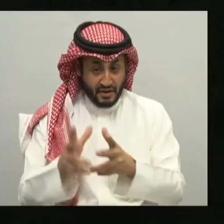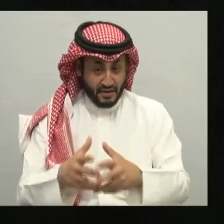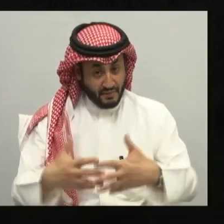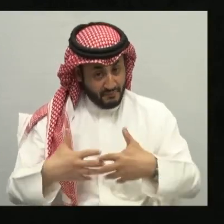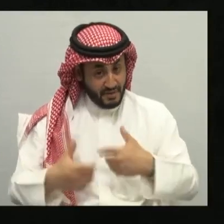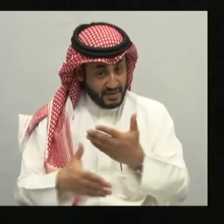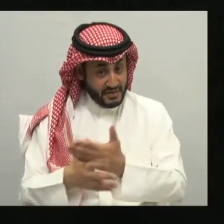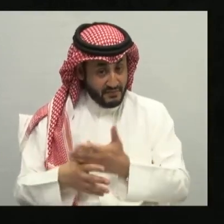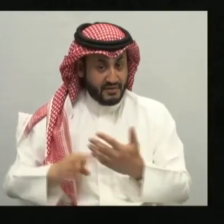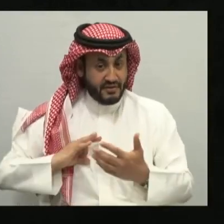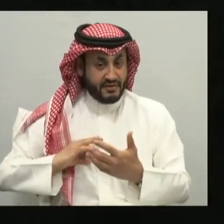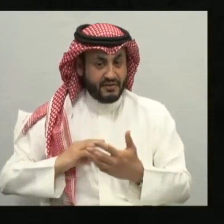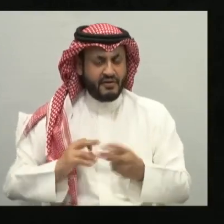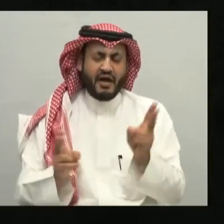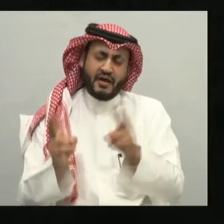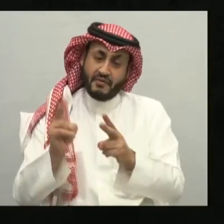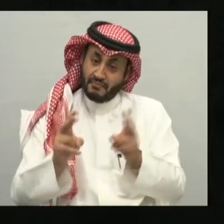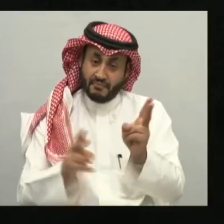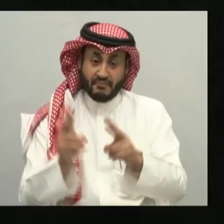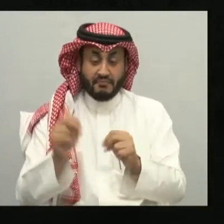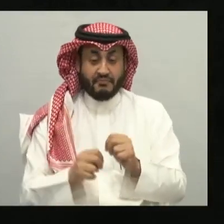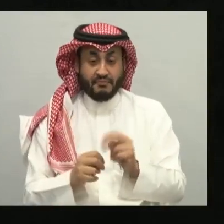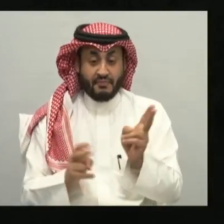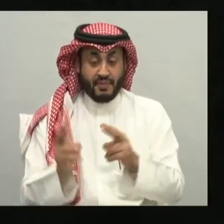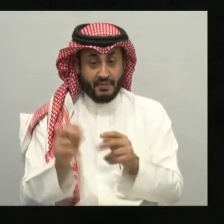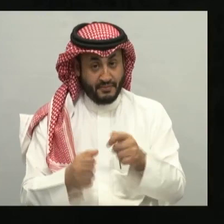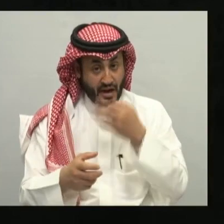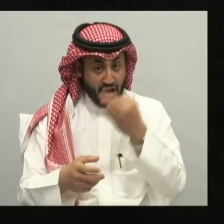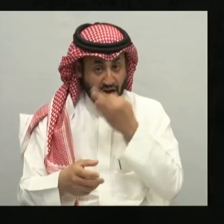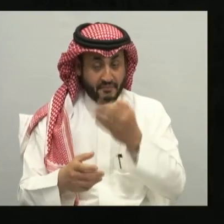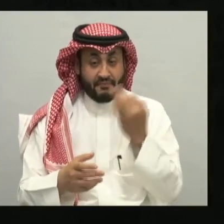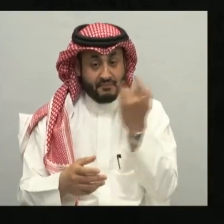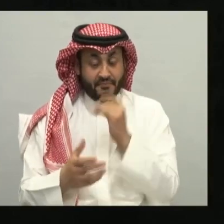them, you strike a conversation and you start using the language,